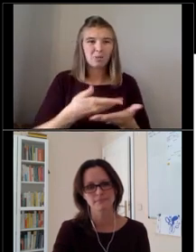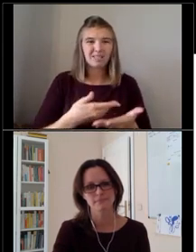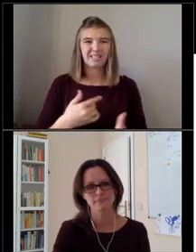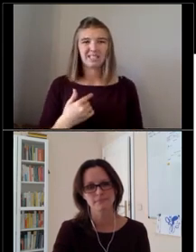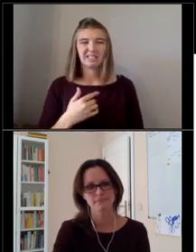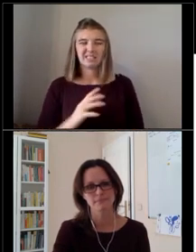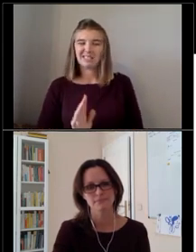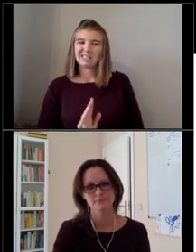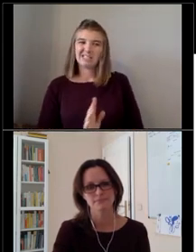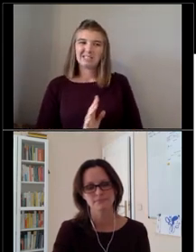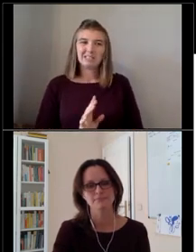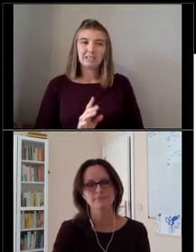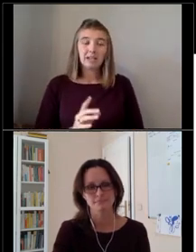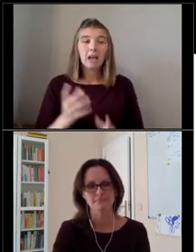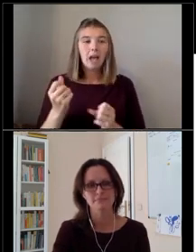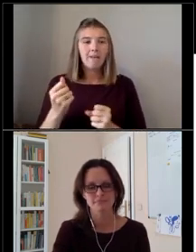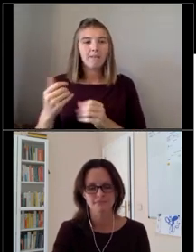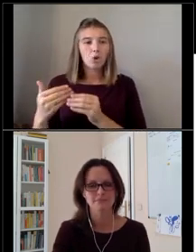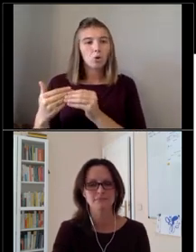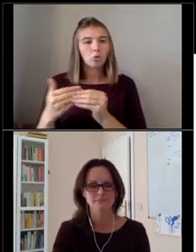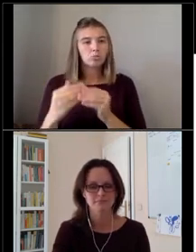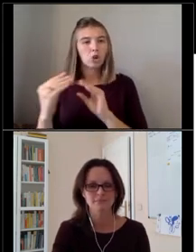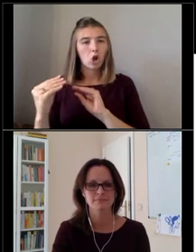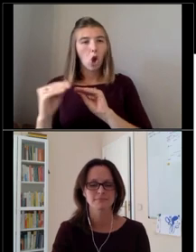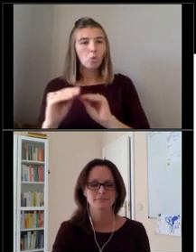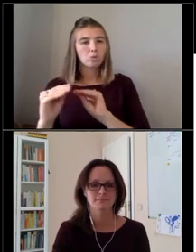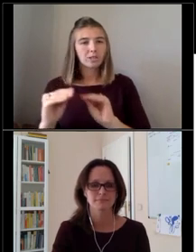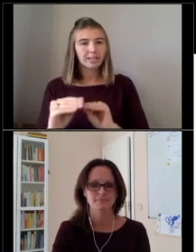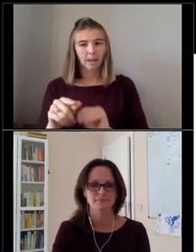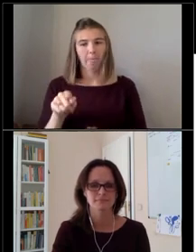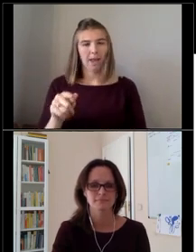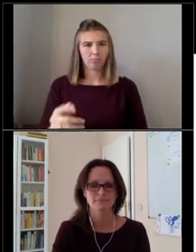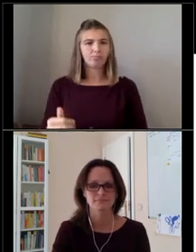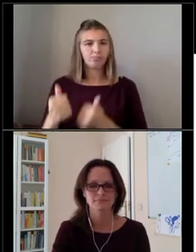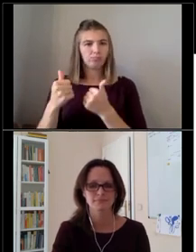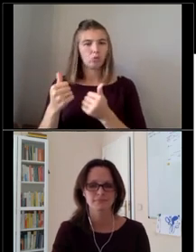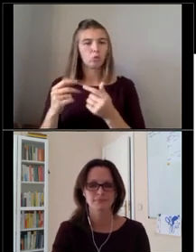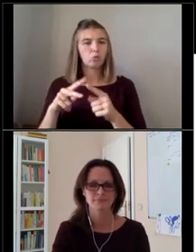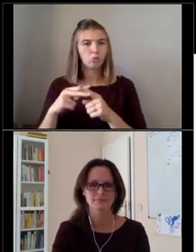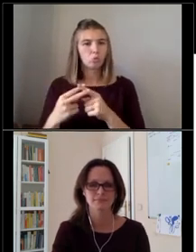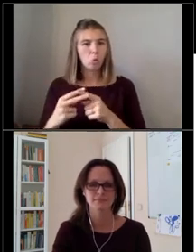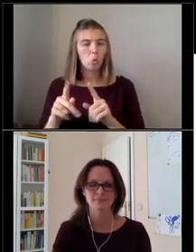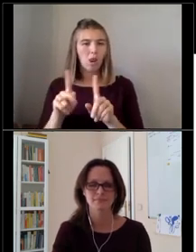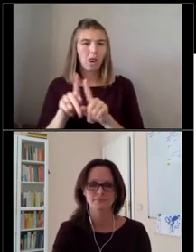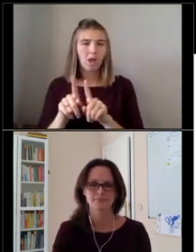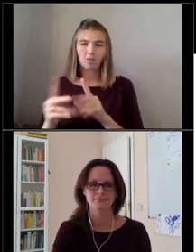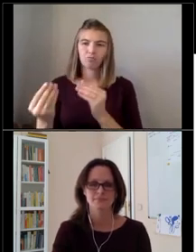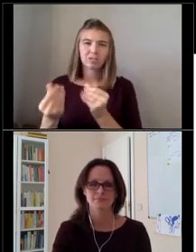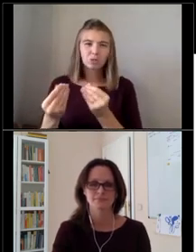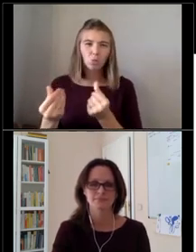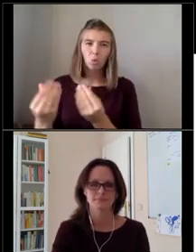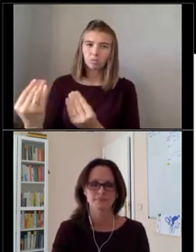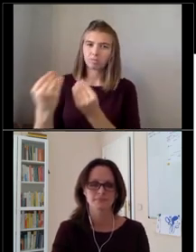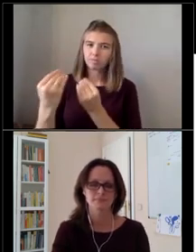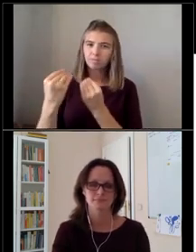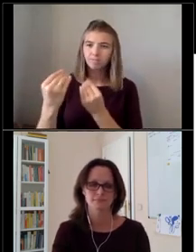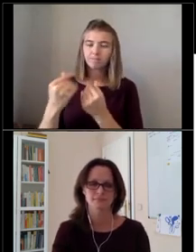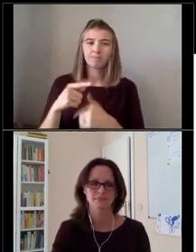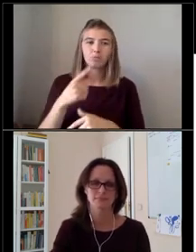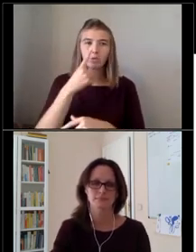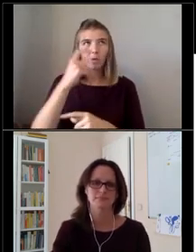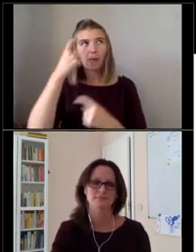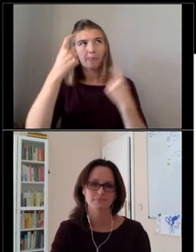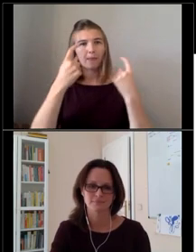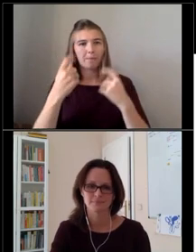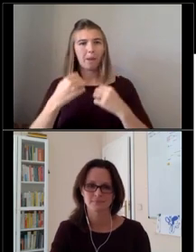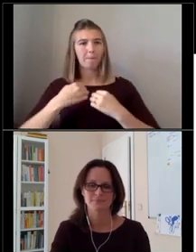that your institution offers, a really good tool to seek. Very useful for these sorts of things, but also very good for understanding your own thought processes